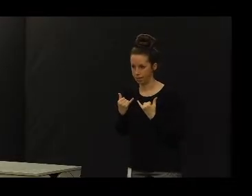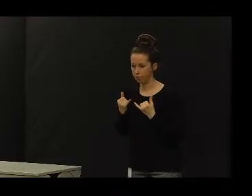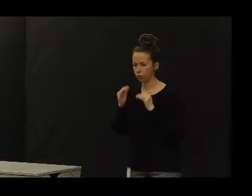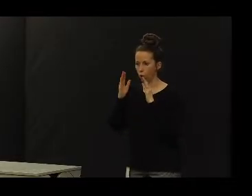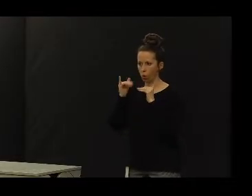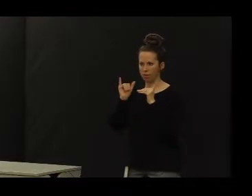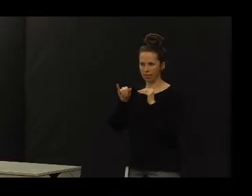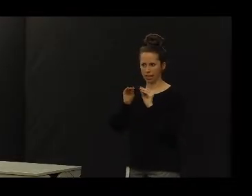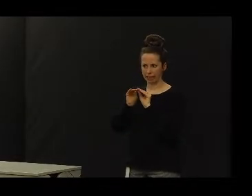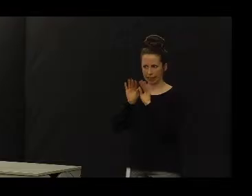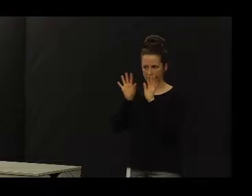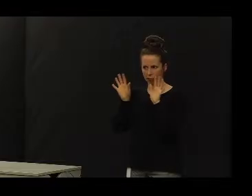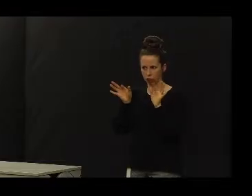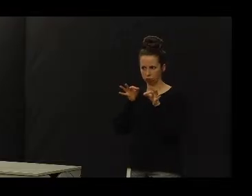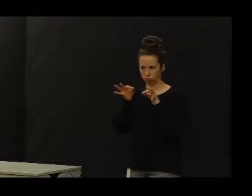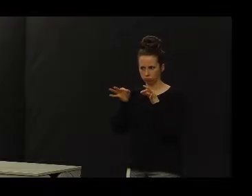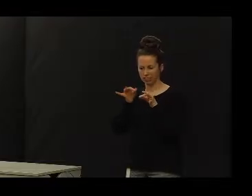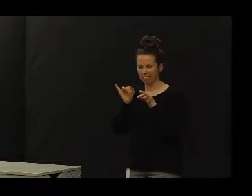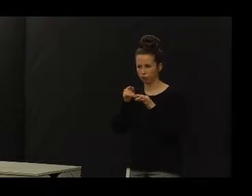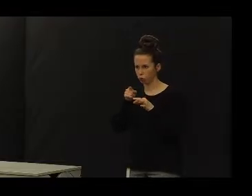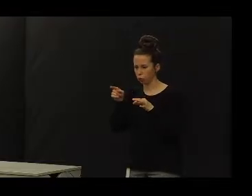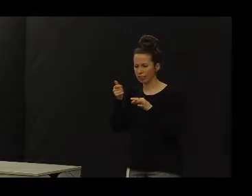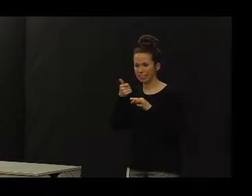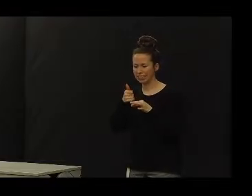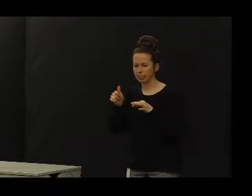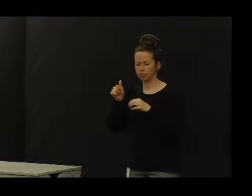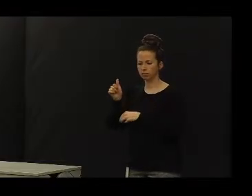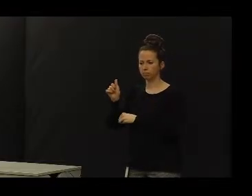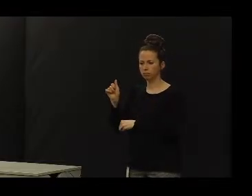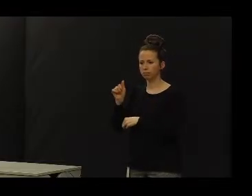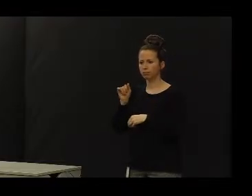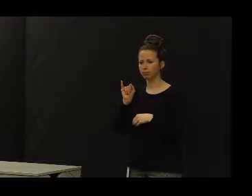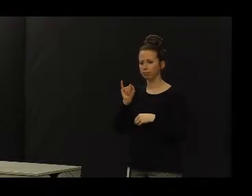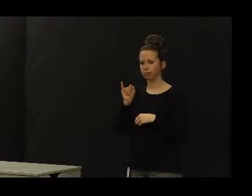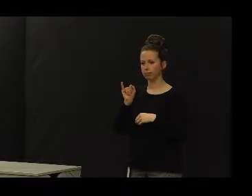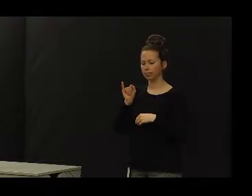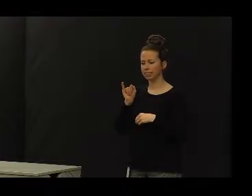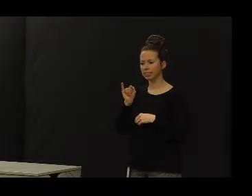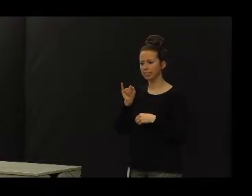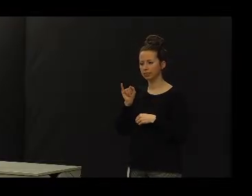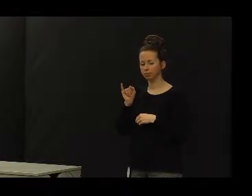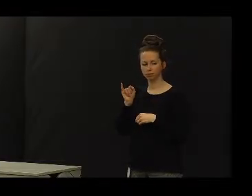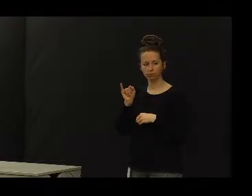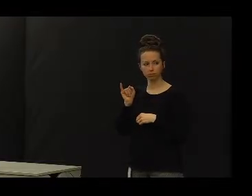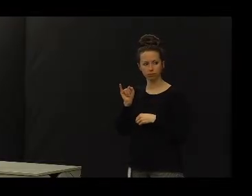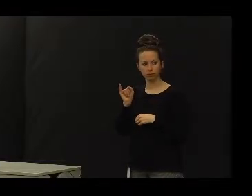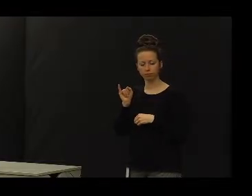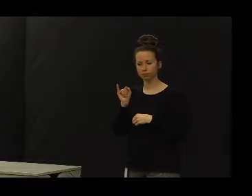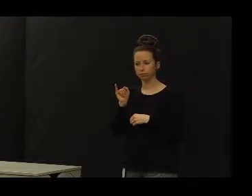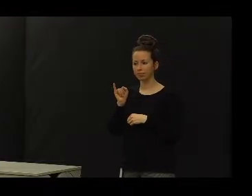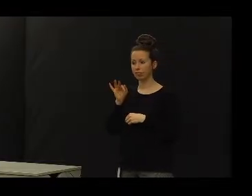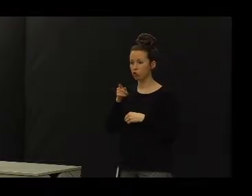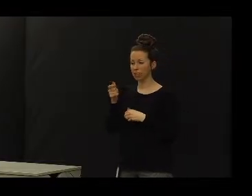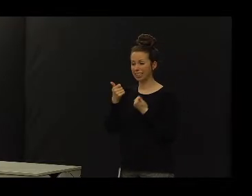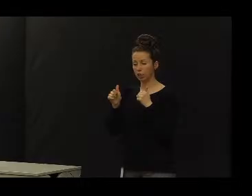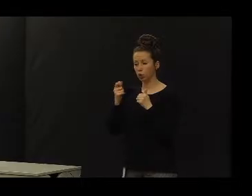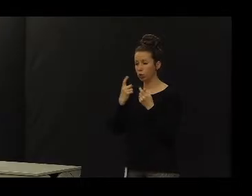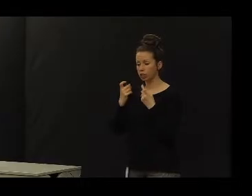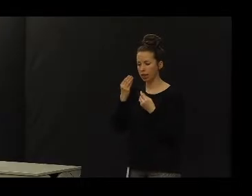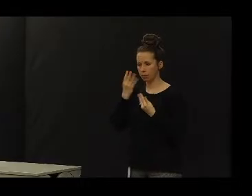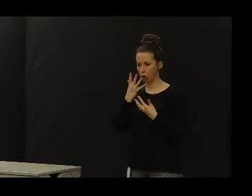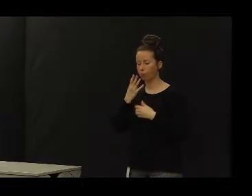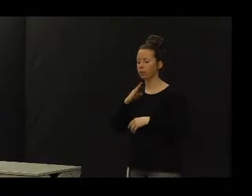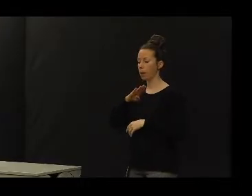air on any of that. If there are any questions, you can let me know. I do have a question. I'd like to make a